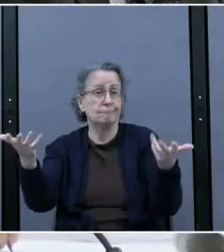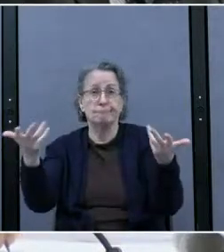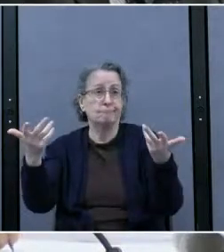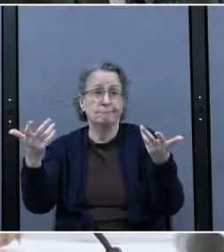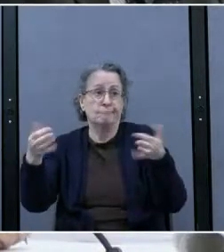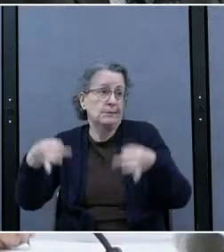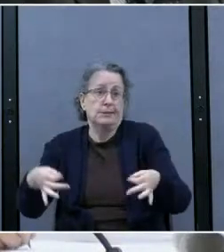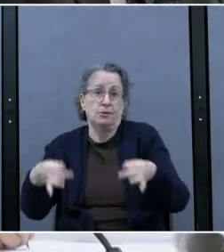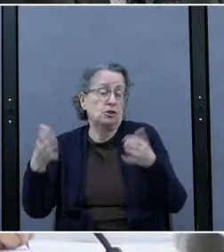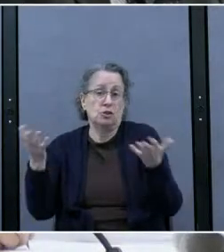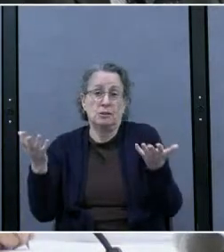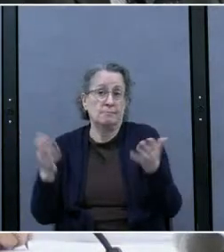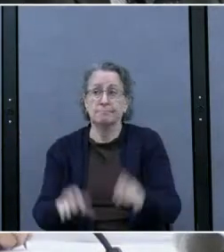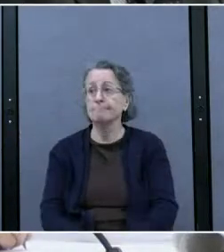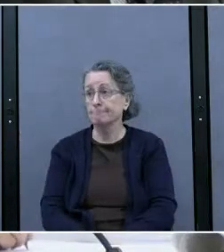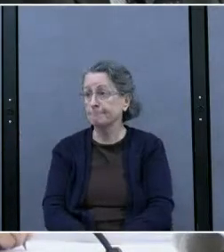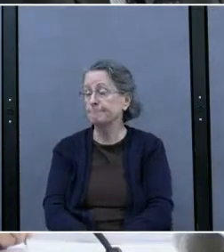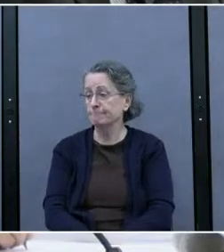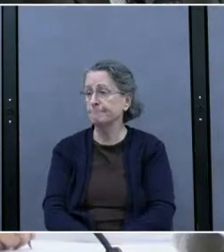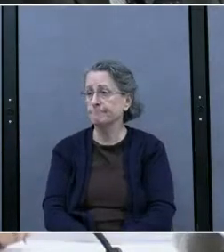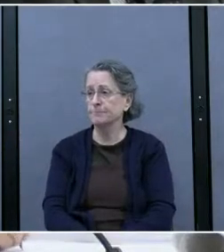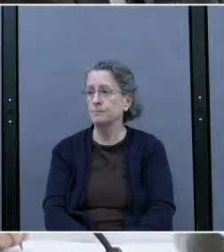regards to the amount is what will happen.